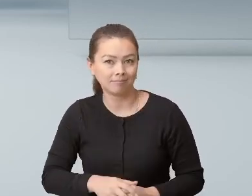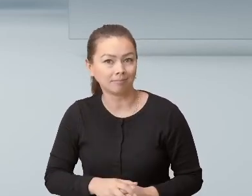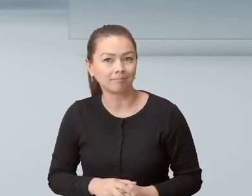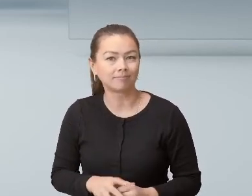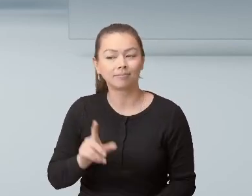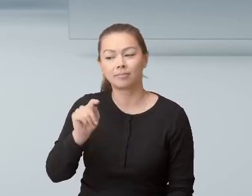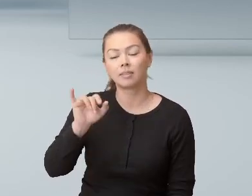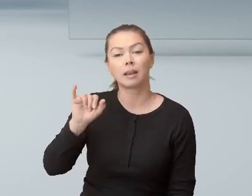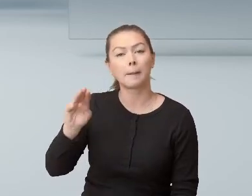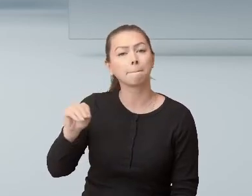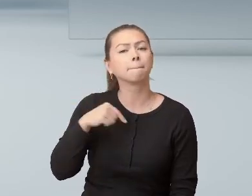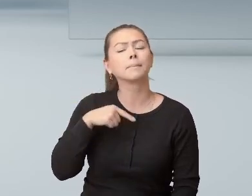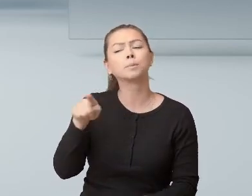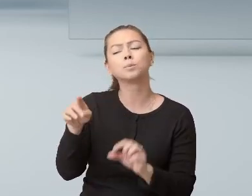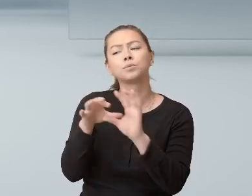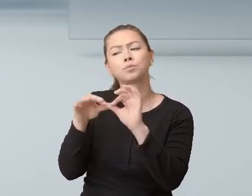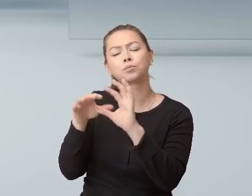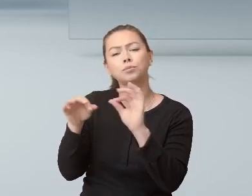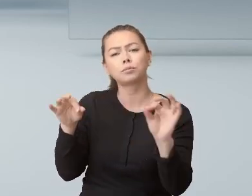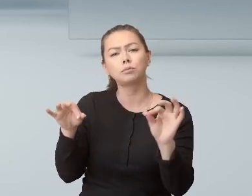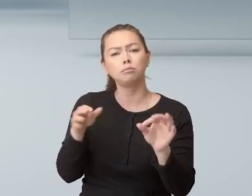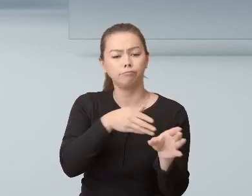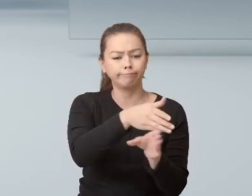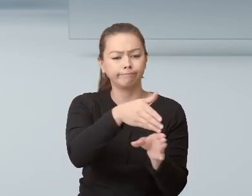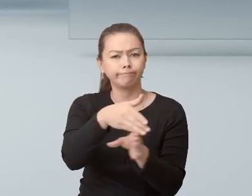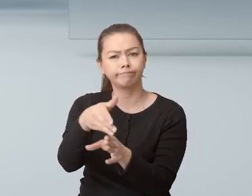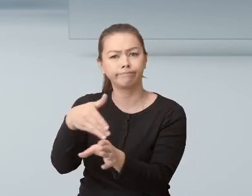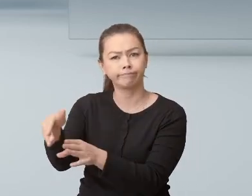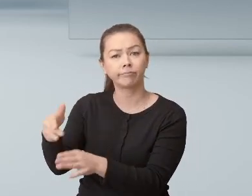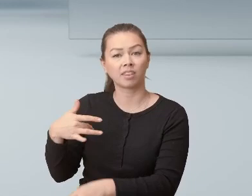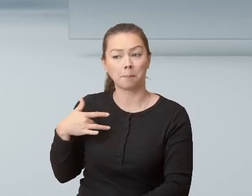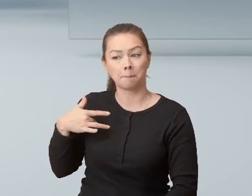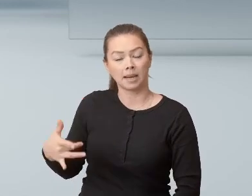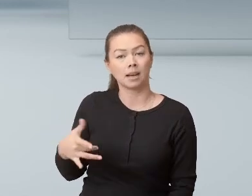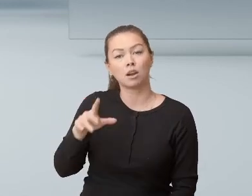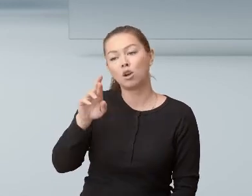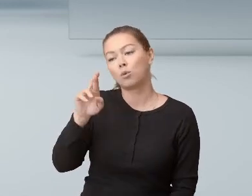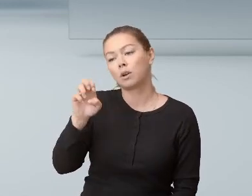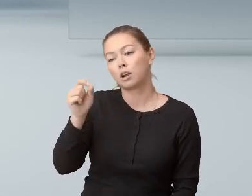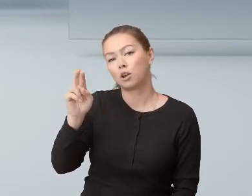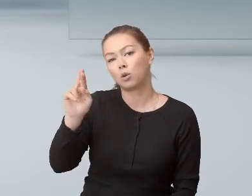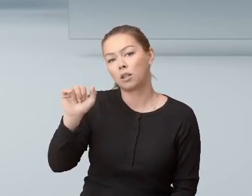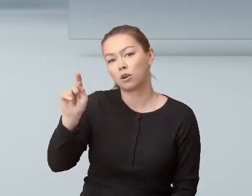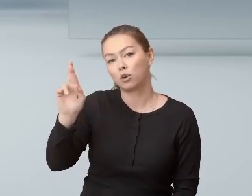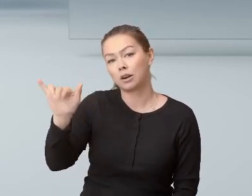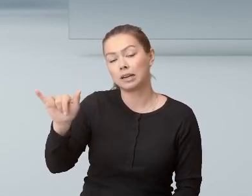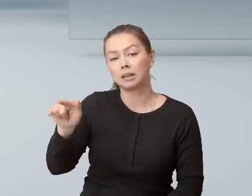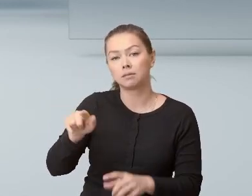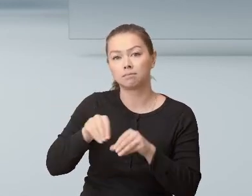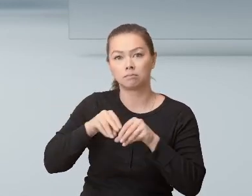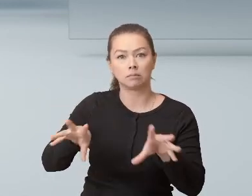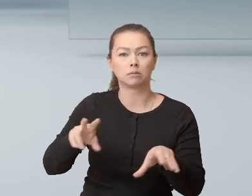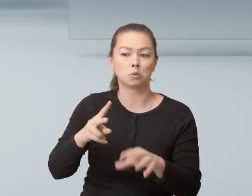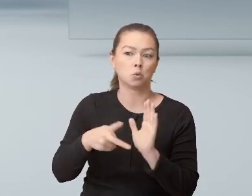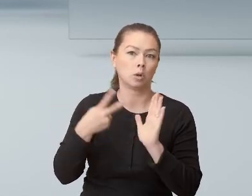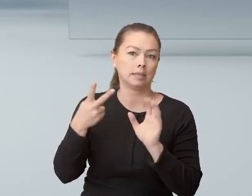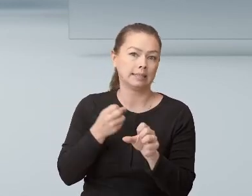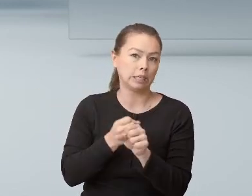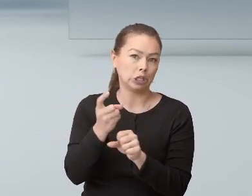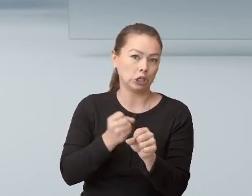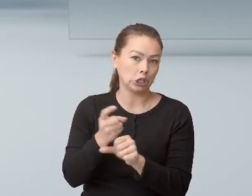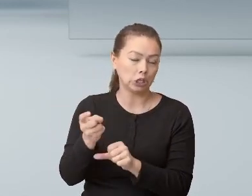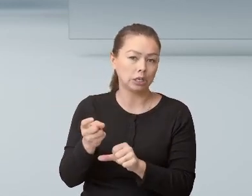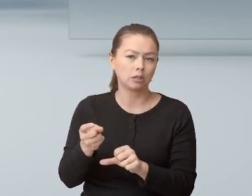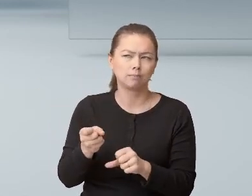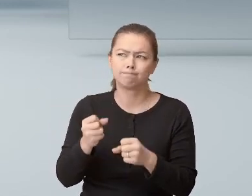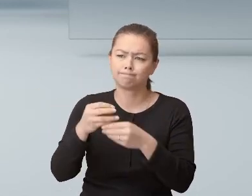Microsoft ERPs typically have 2 major releases a year, and there's hundreds of features on there, but there's also regulatory and compliance